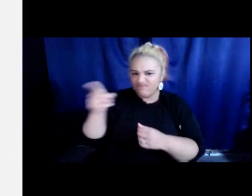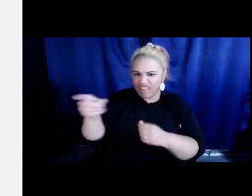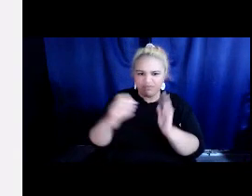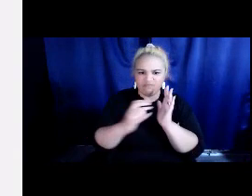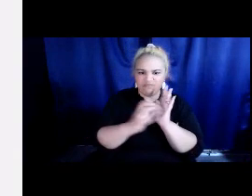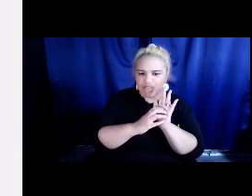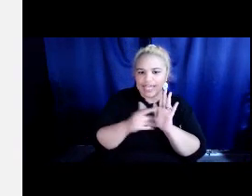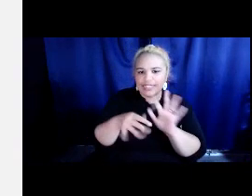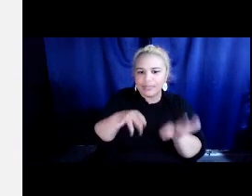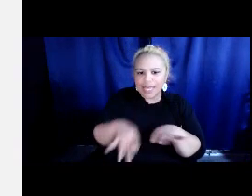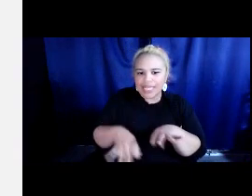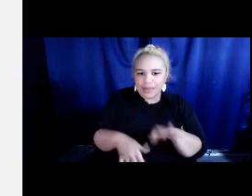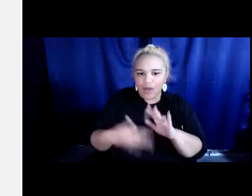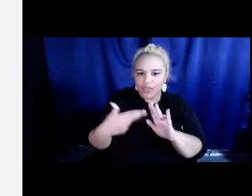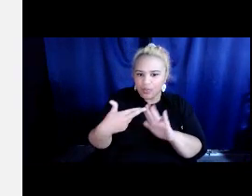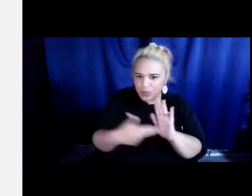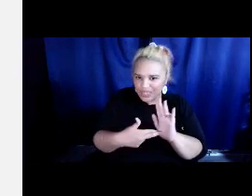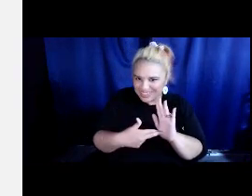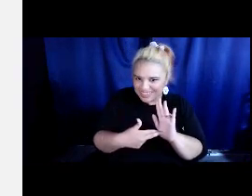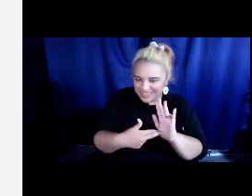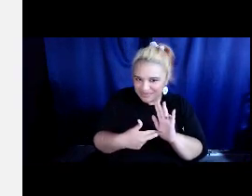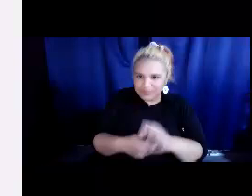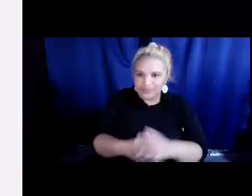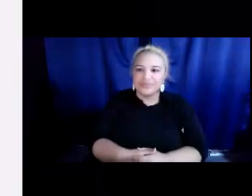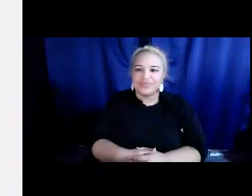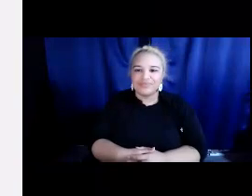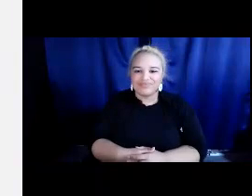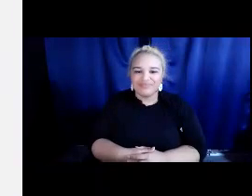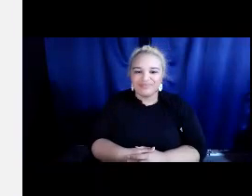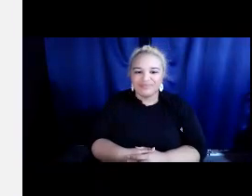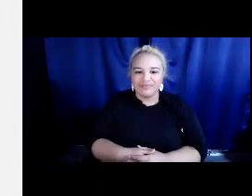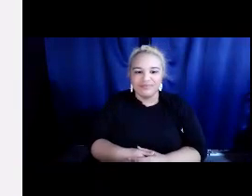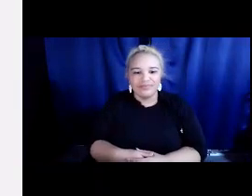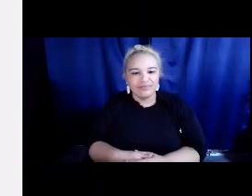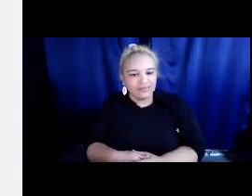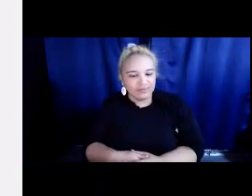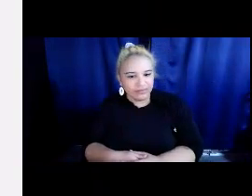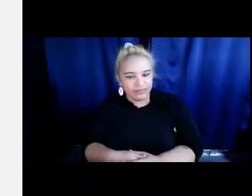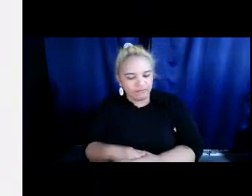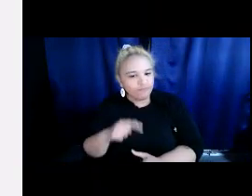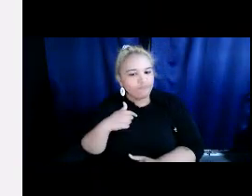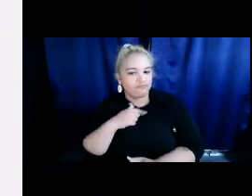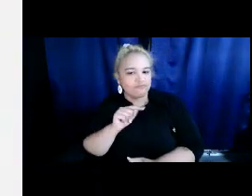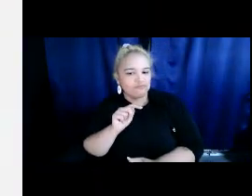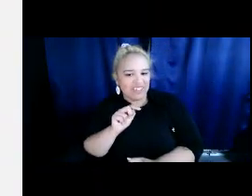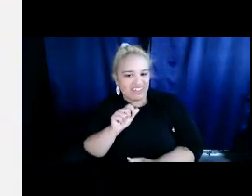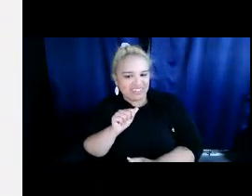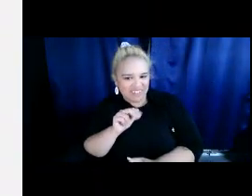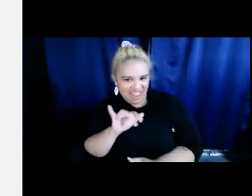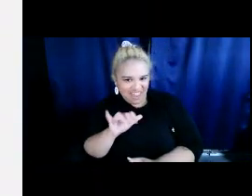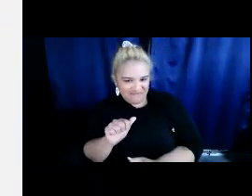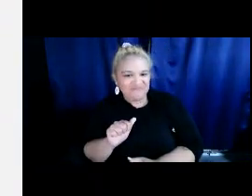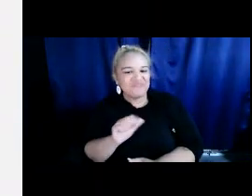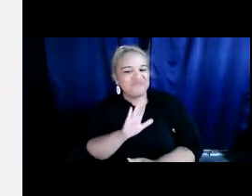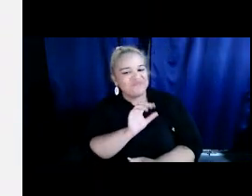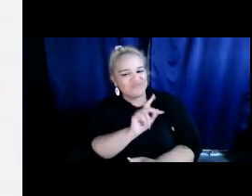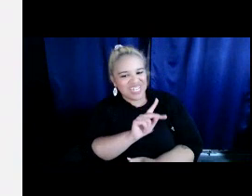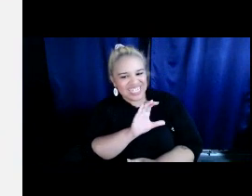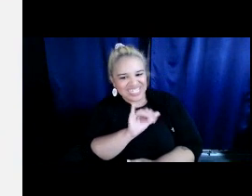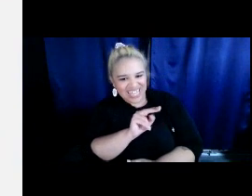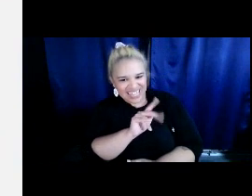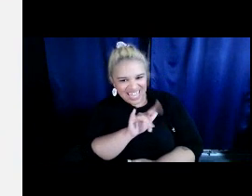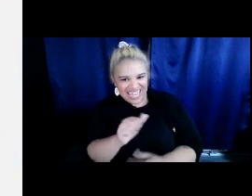Cynthia, now that we've talked about sensory areas, tools, maps, and social narratives, let's discuss general